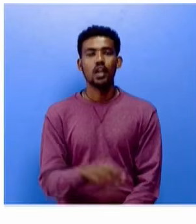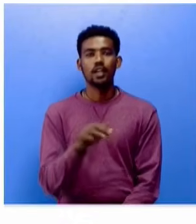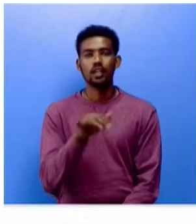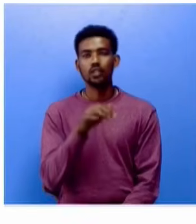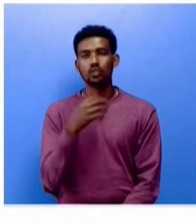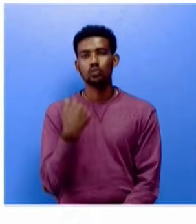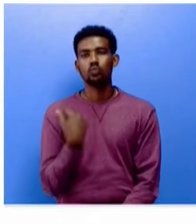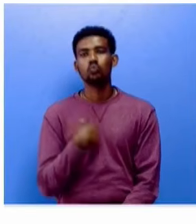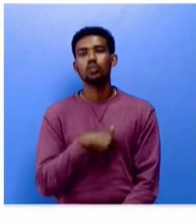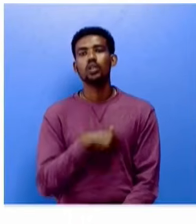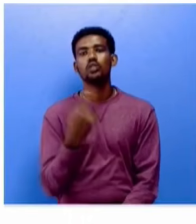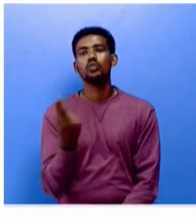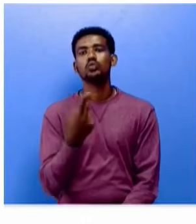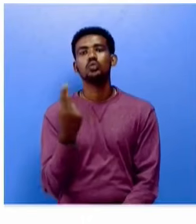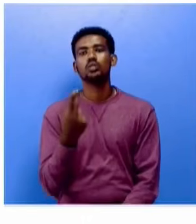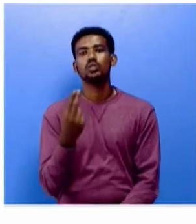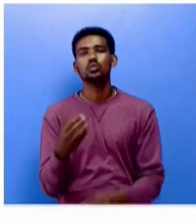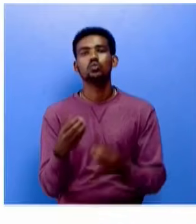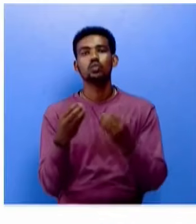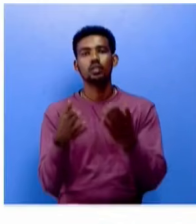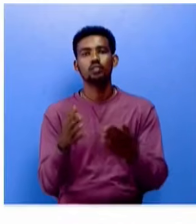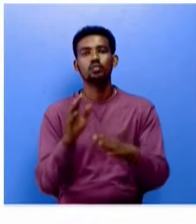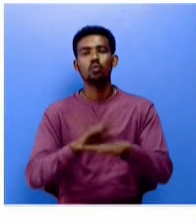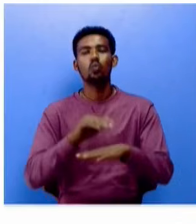used to give what? Warning.